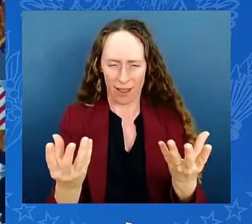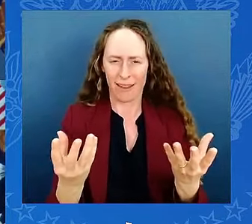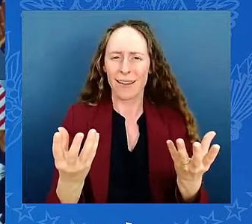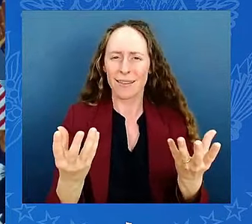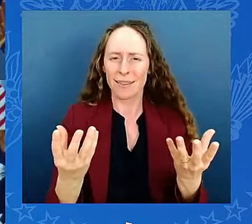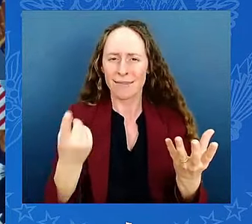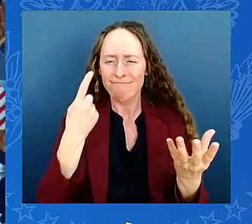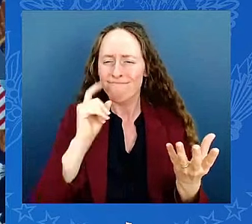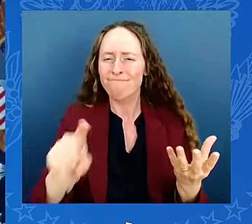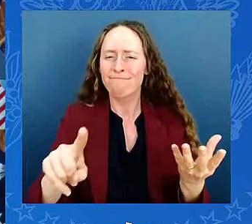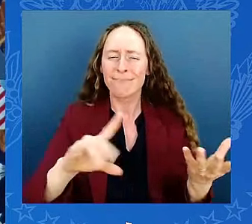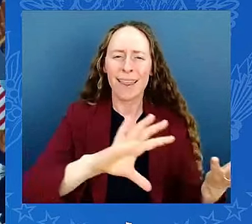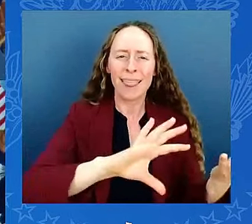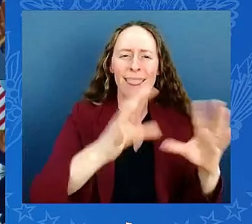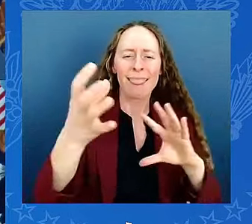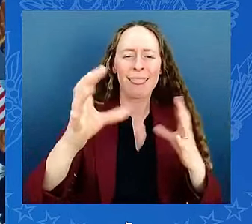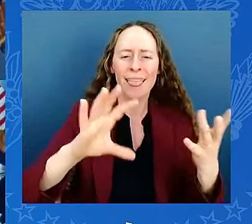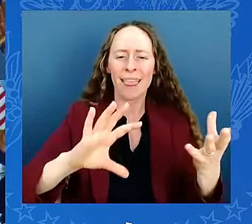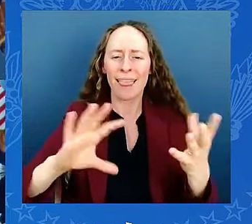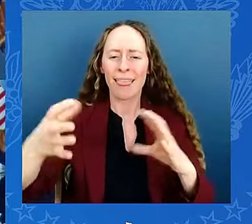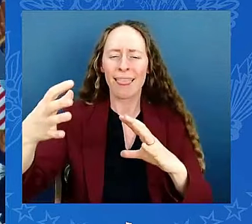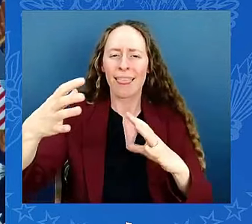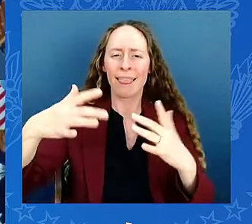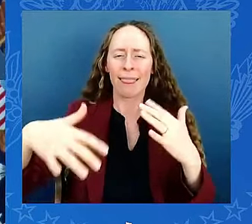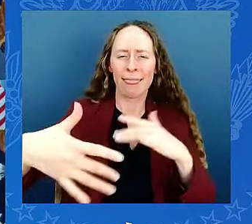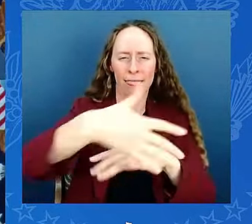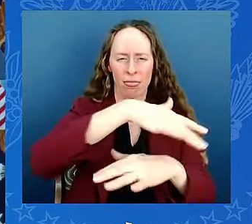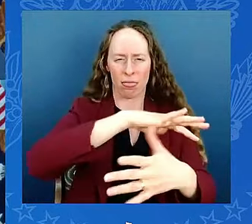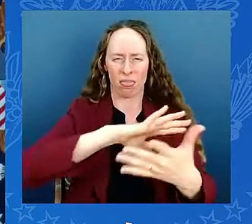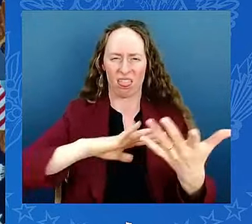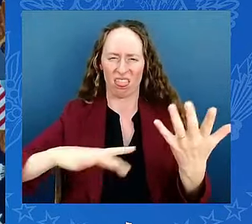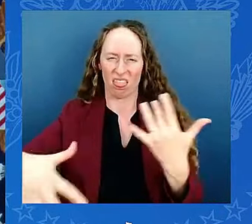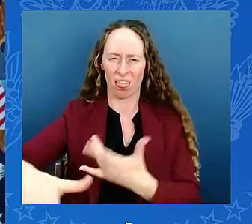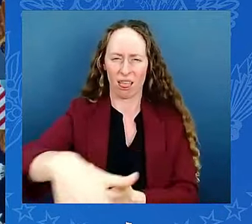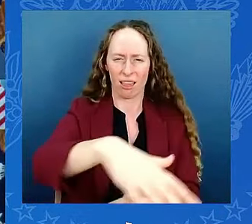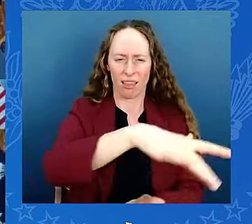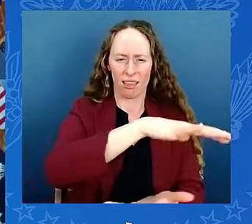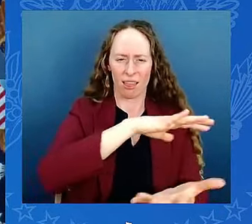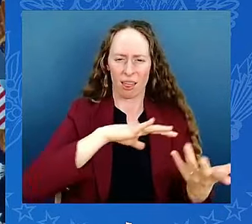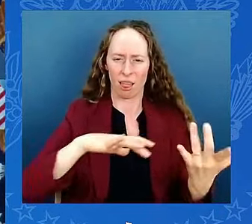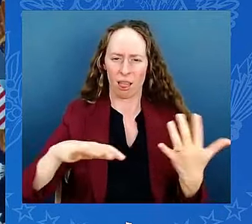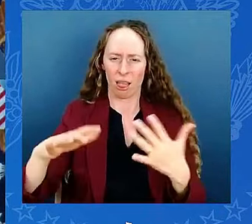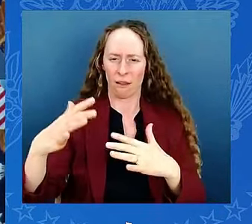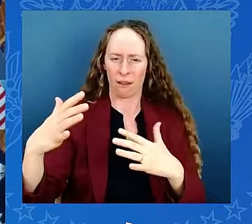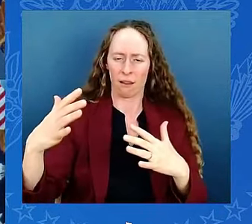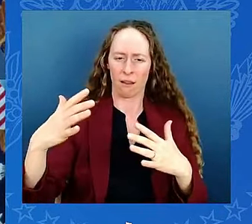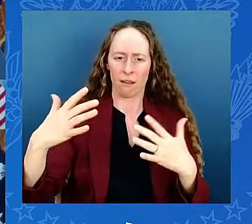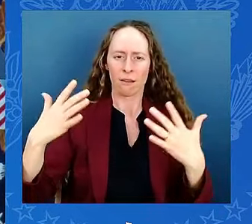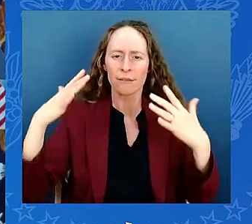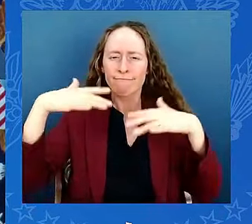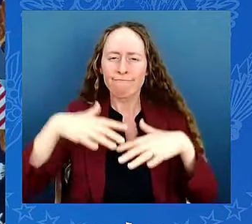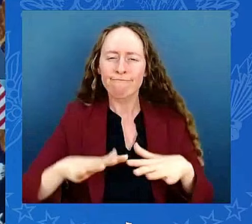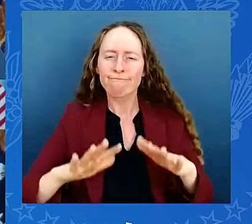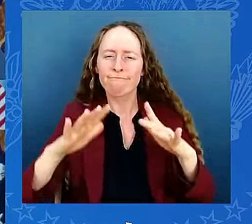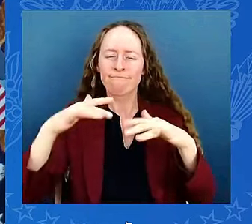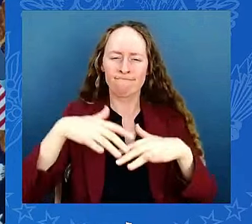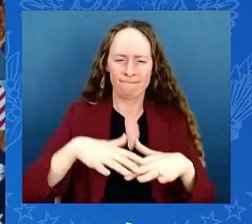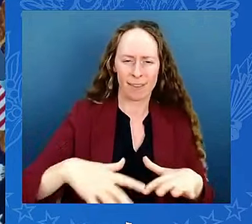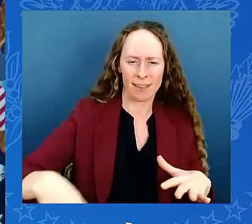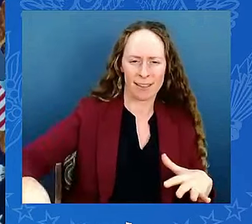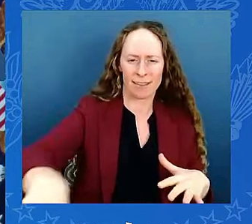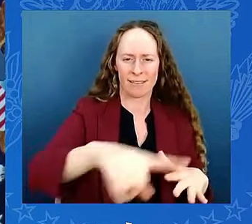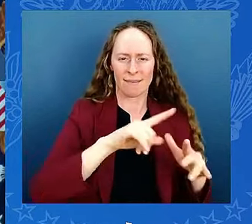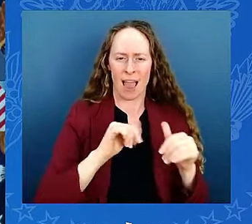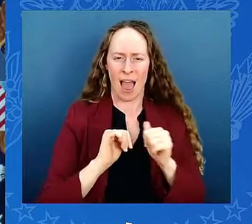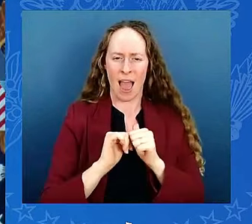is woven, what is brilliantly designed to hold our own bright selfhood